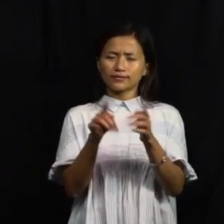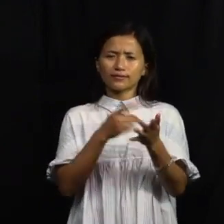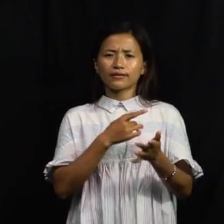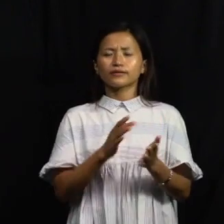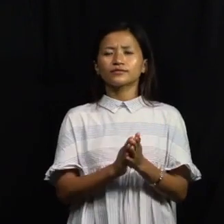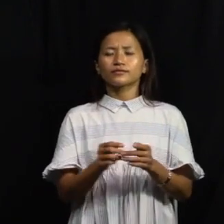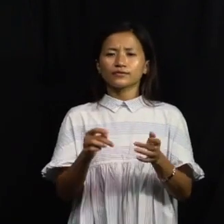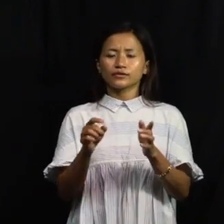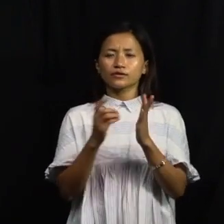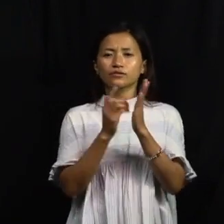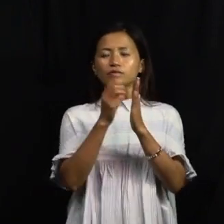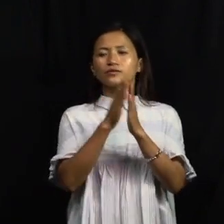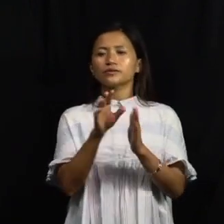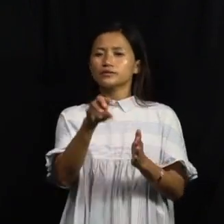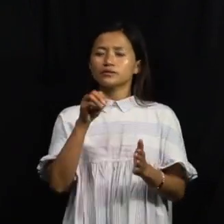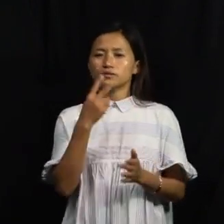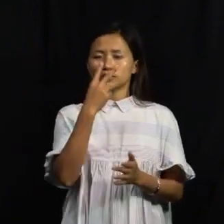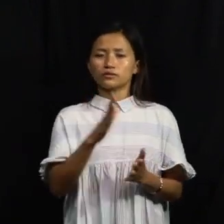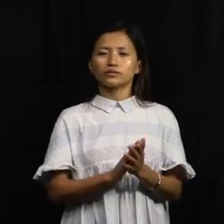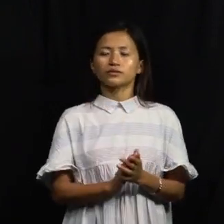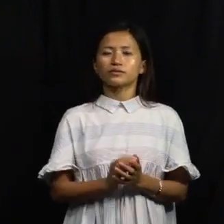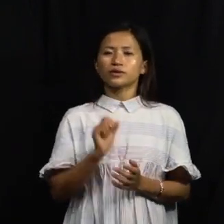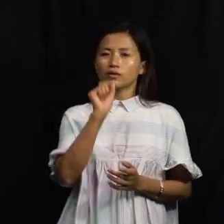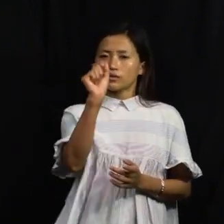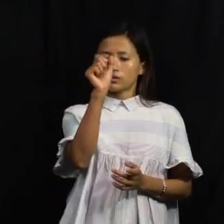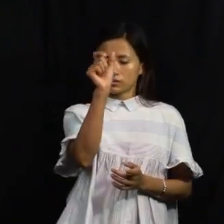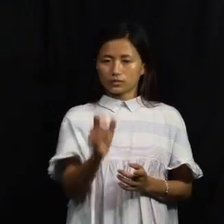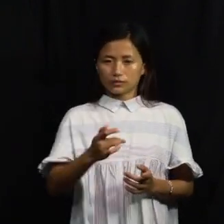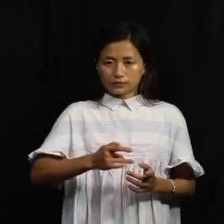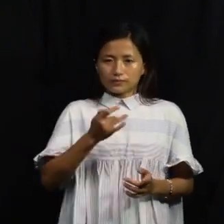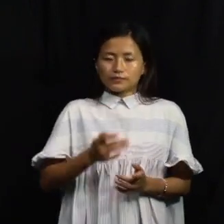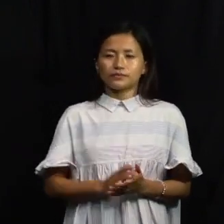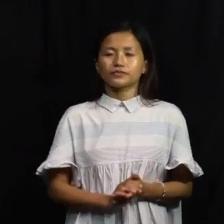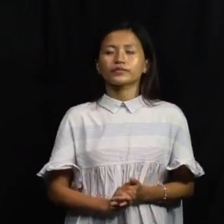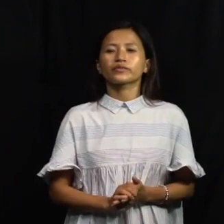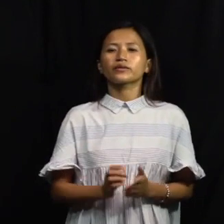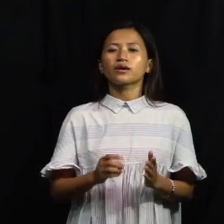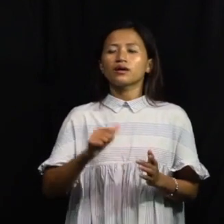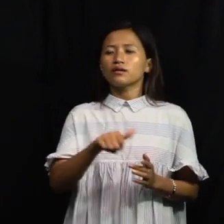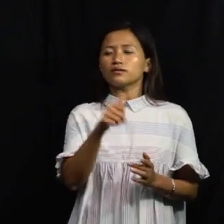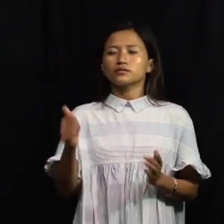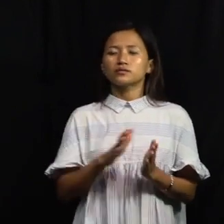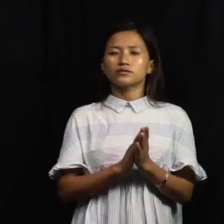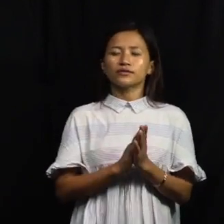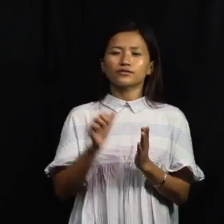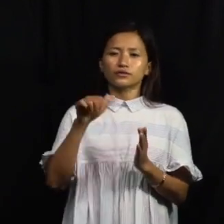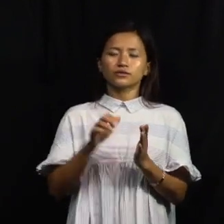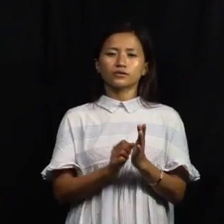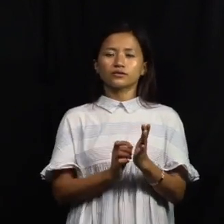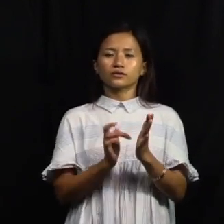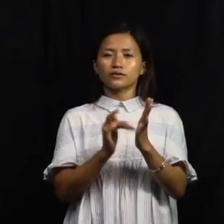isn't it? You can, observe it by yourself also. So after the development is happening